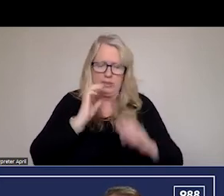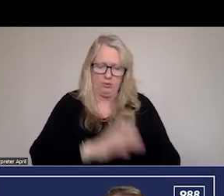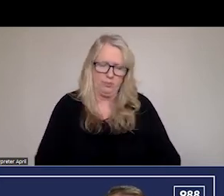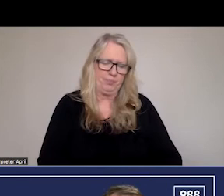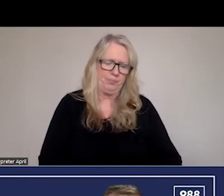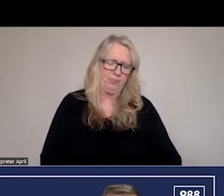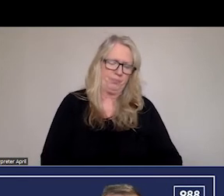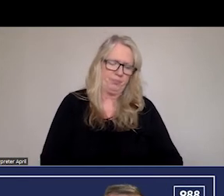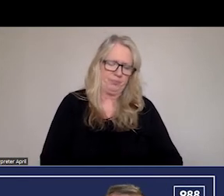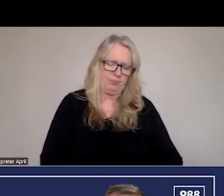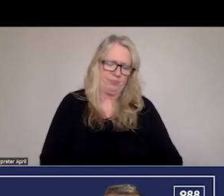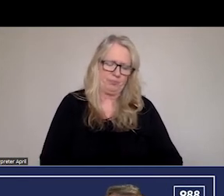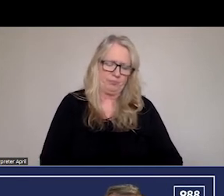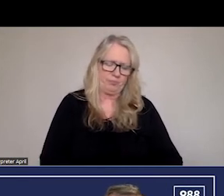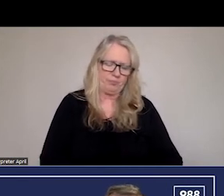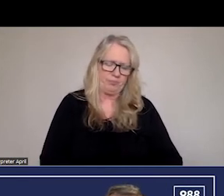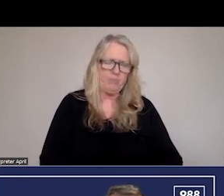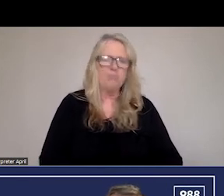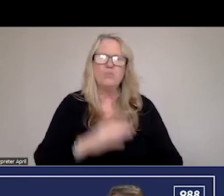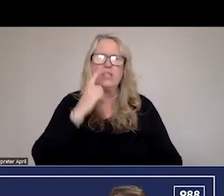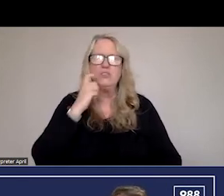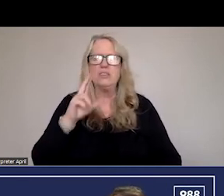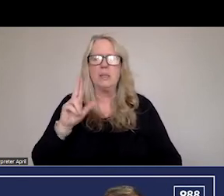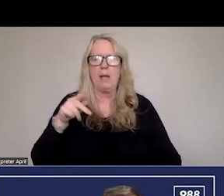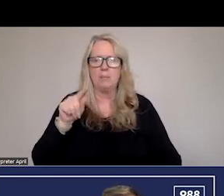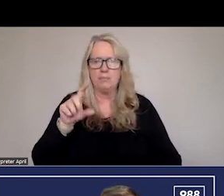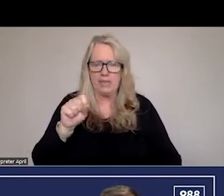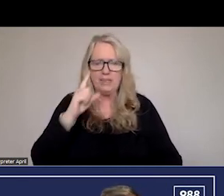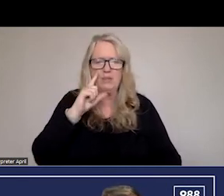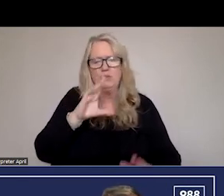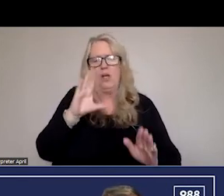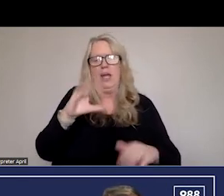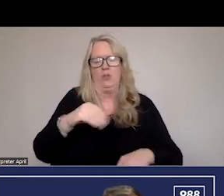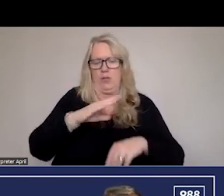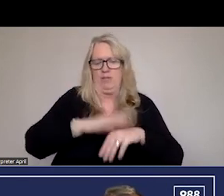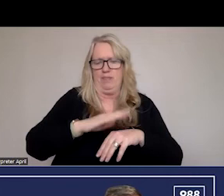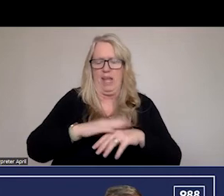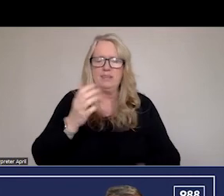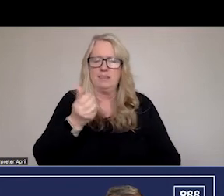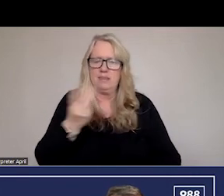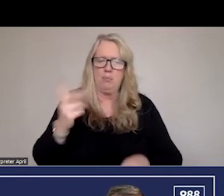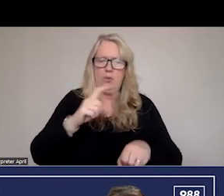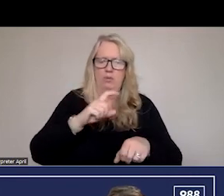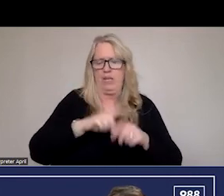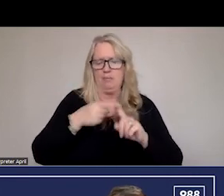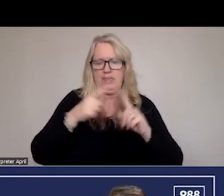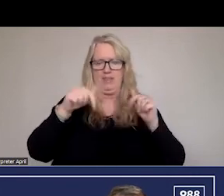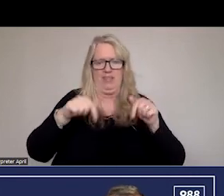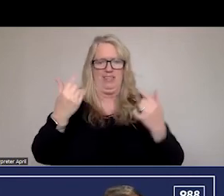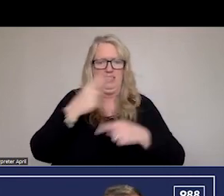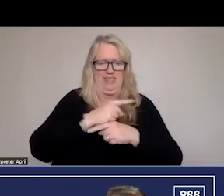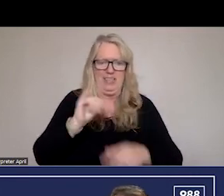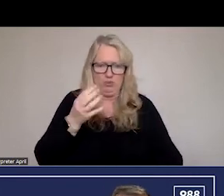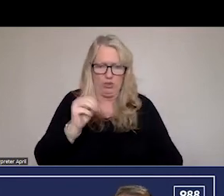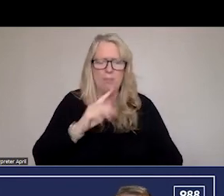that. So with some quick updates, I know this is already flagged a couple of times in this jam today, but there will